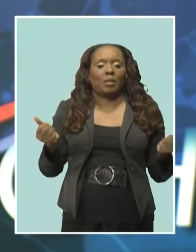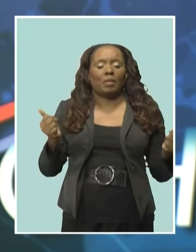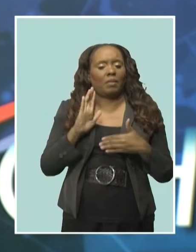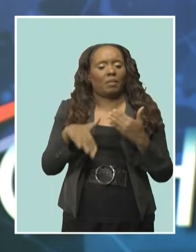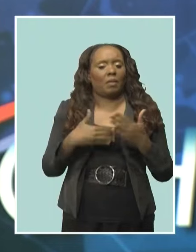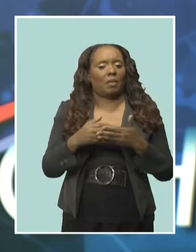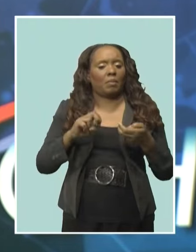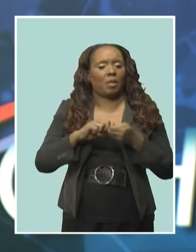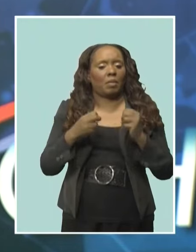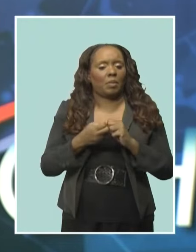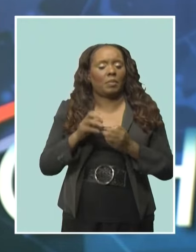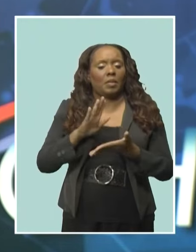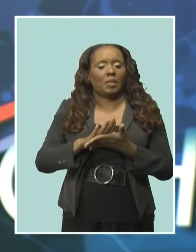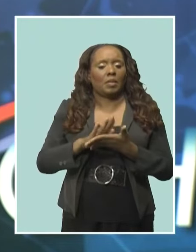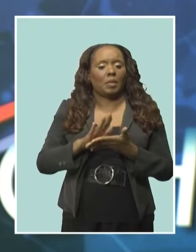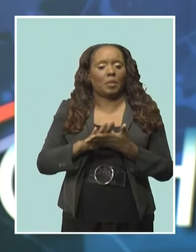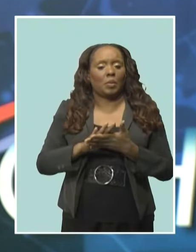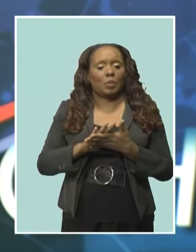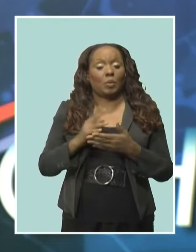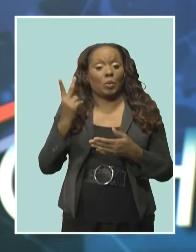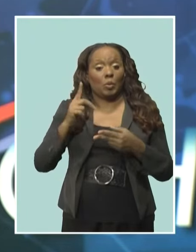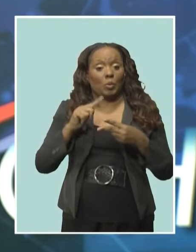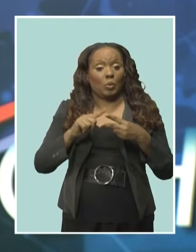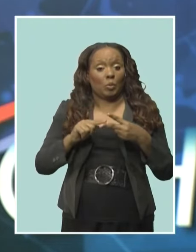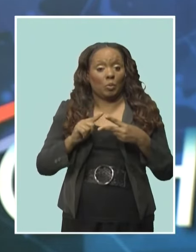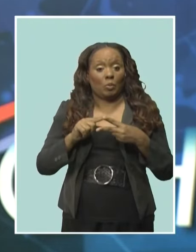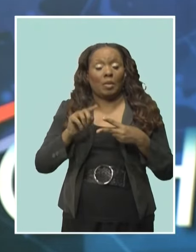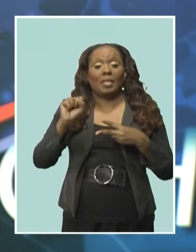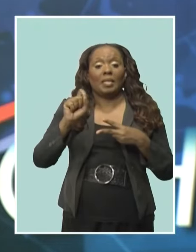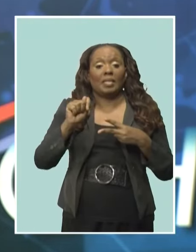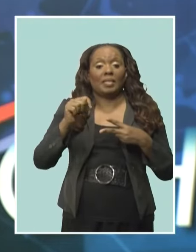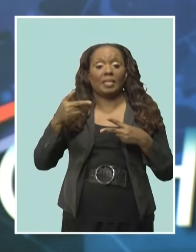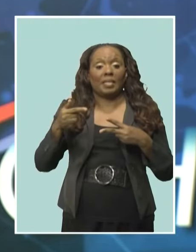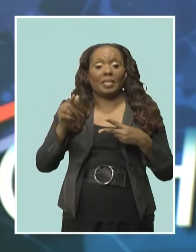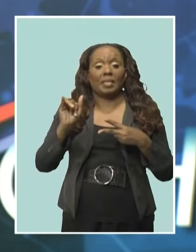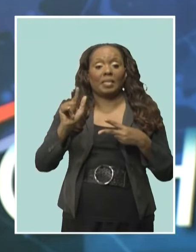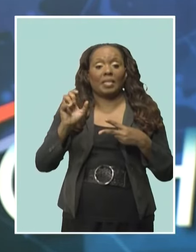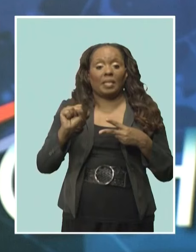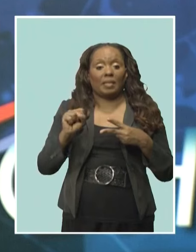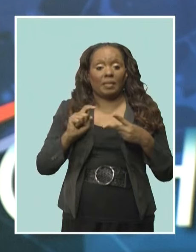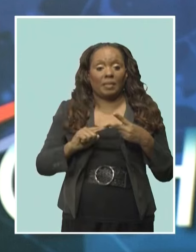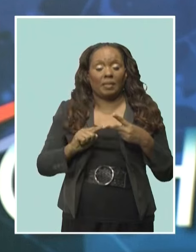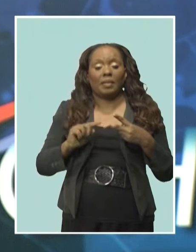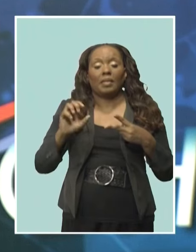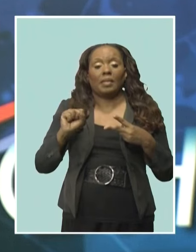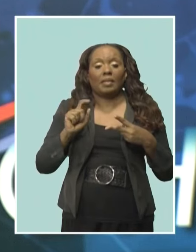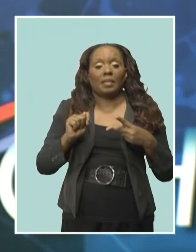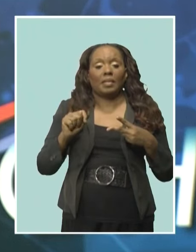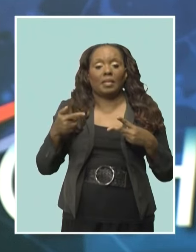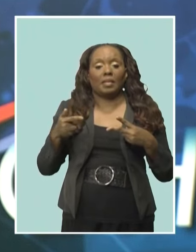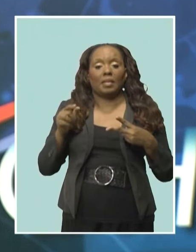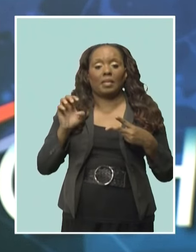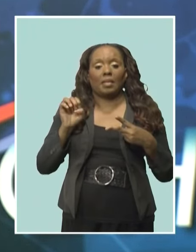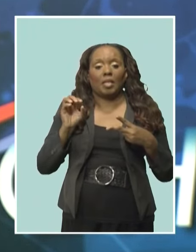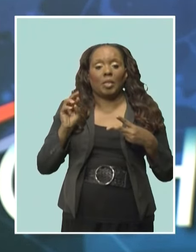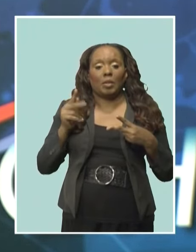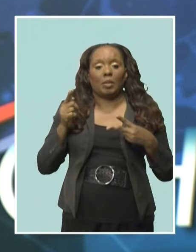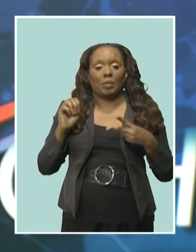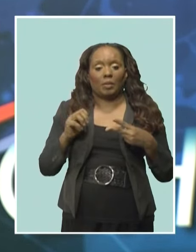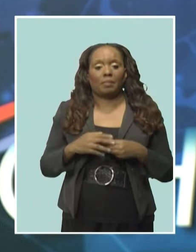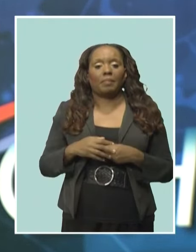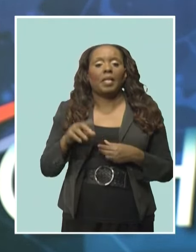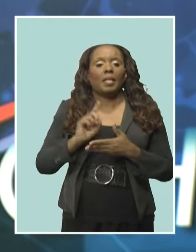to resolve issues at St. Giles Primary and St. George Secondary. Last Thursday, teachers at St. Giles Primary called